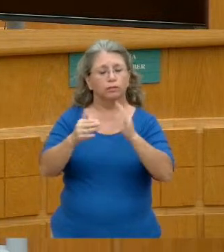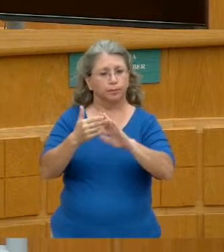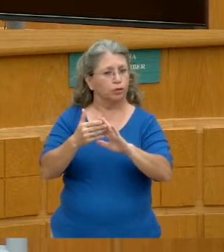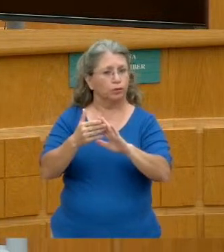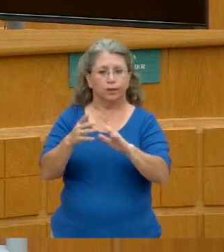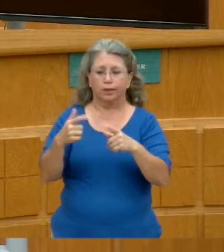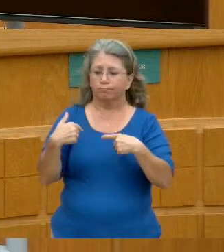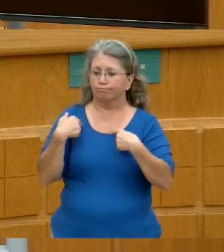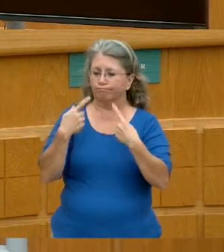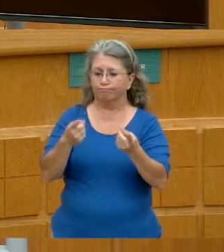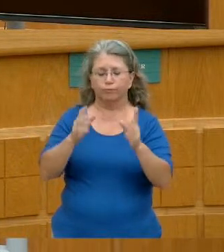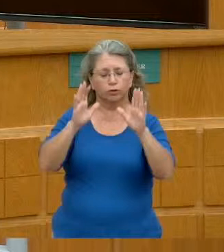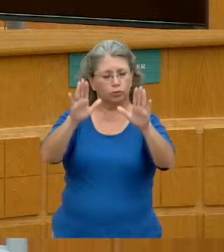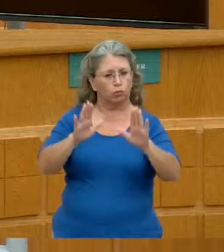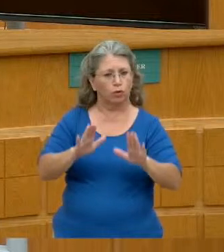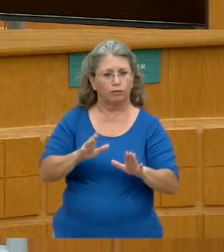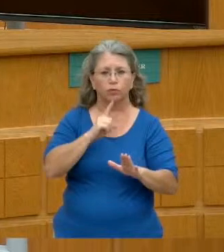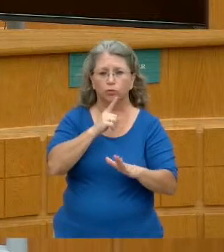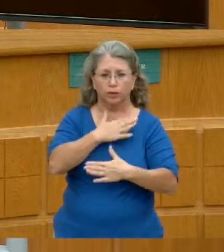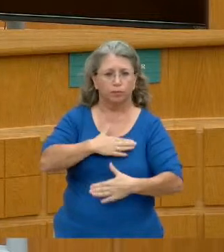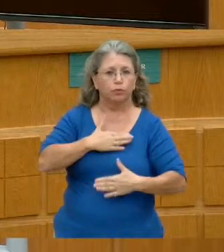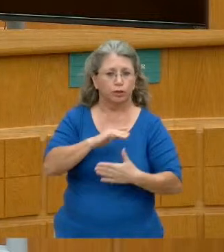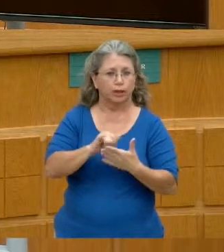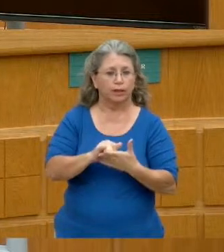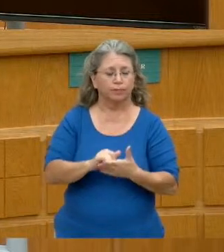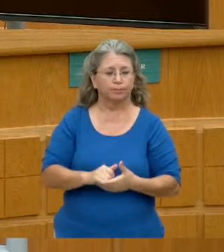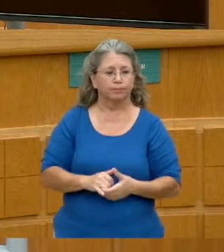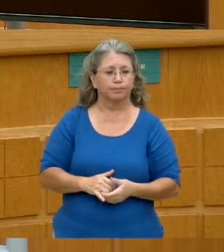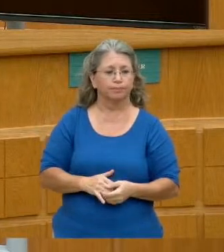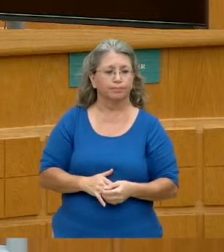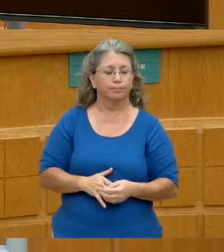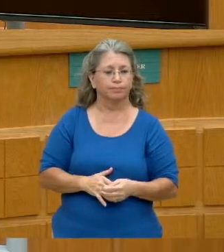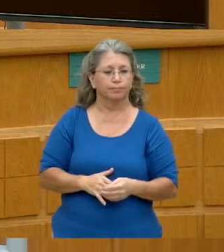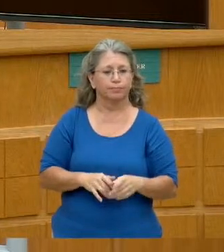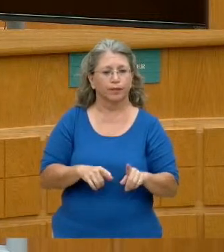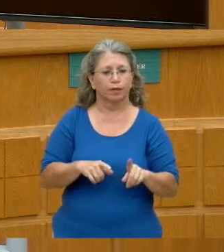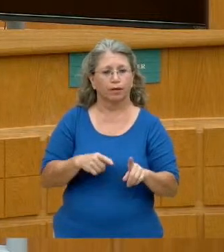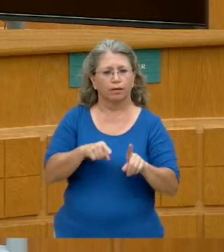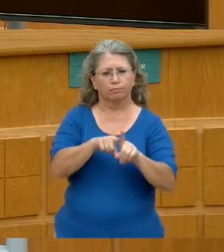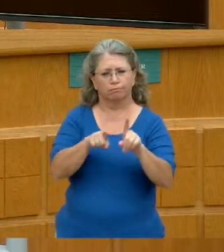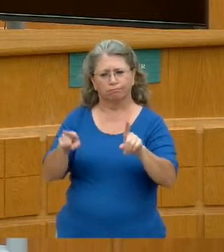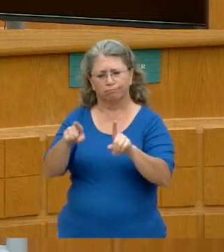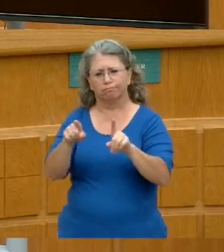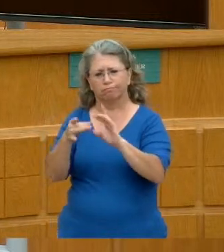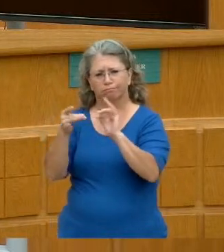wonderful, and we appreciate that very much. And on a side note, I think after this